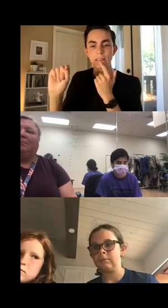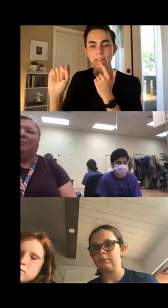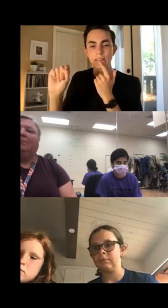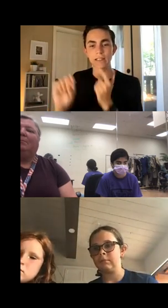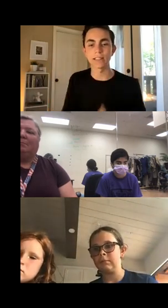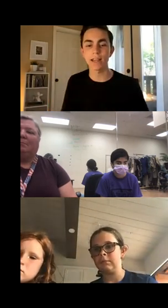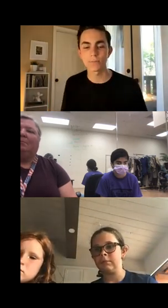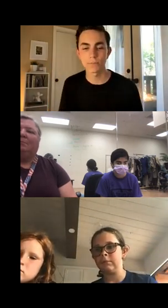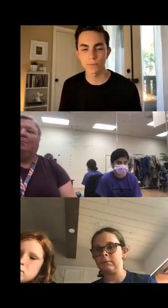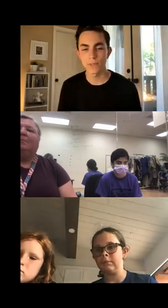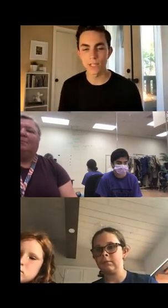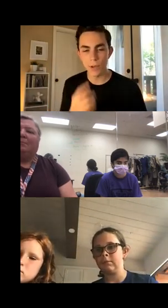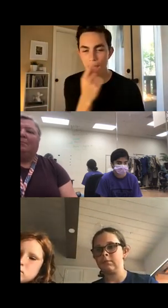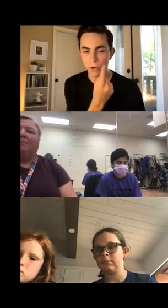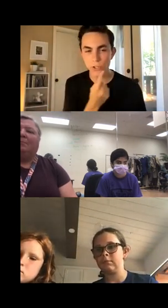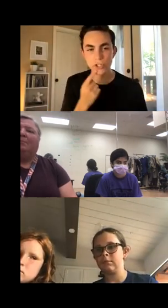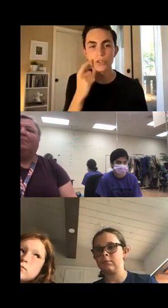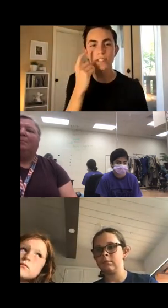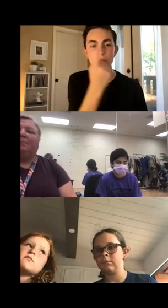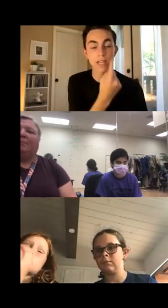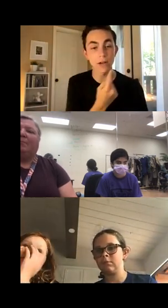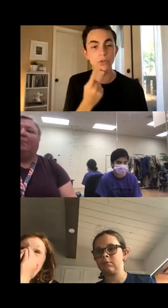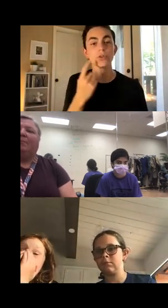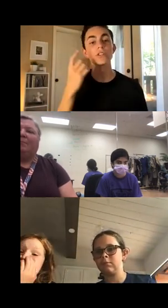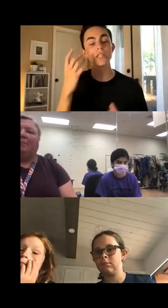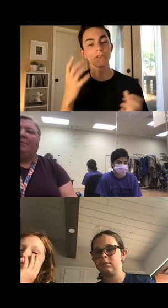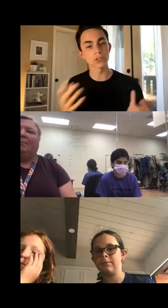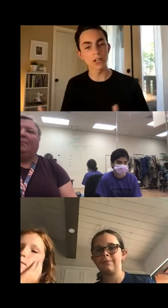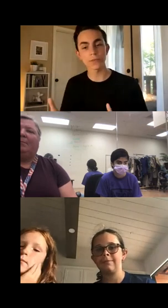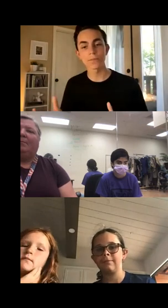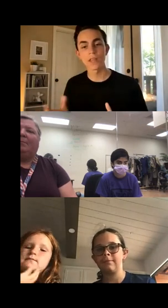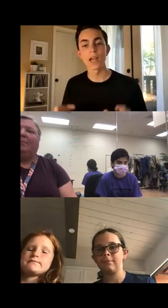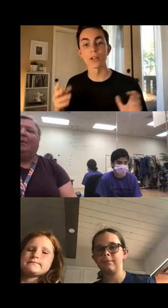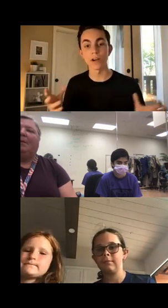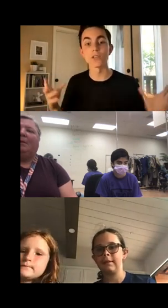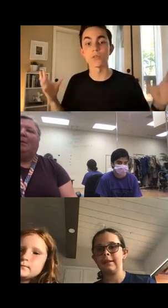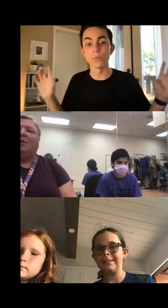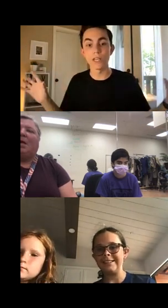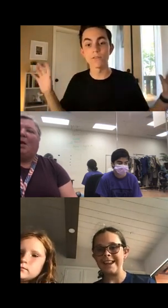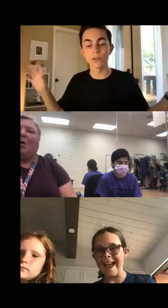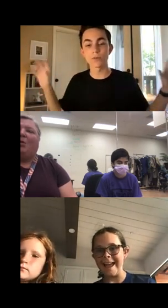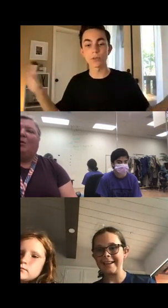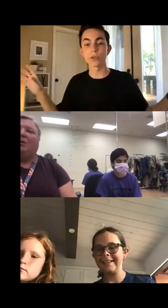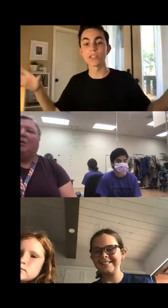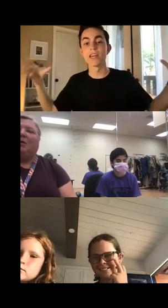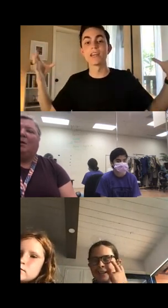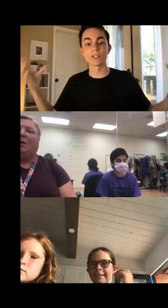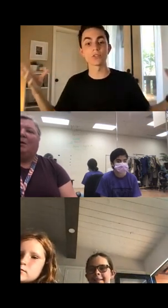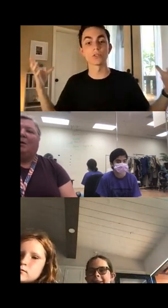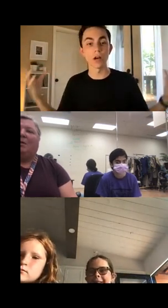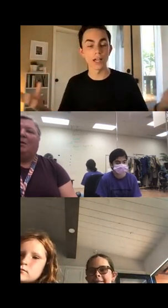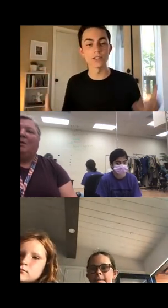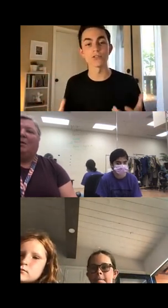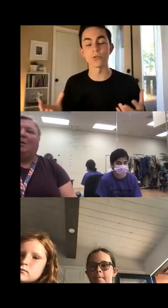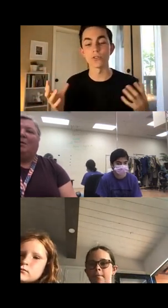J-E-T, like that. See, my mouth shows sounds out the word instead of each letter. And you'll find with big fingerspelling words, it's